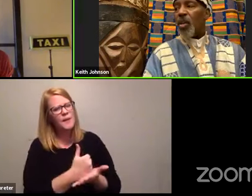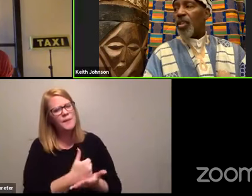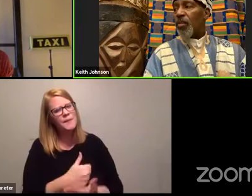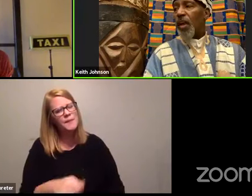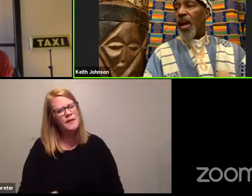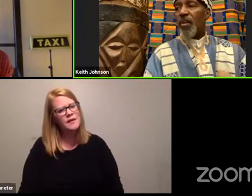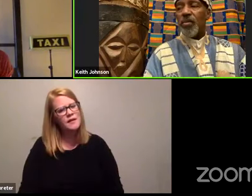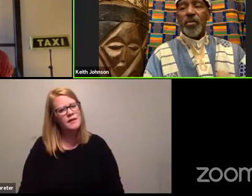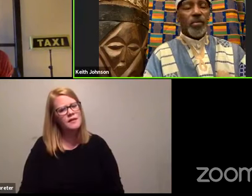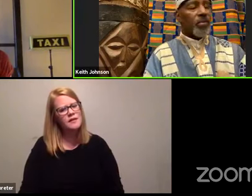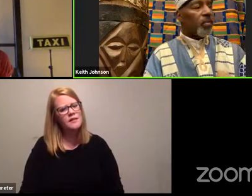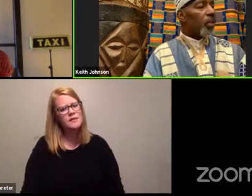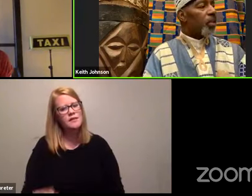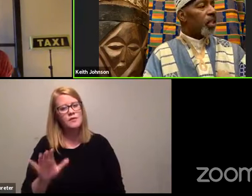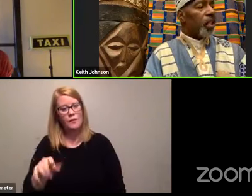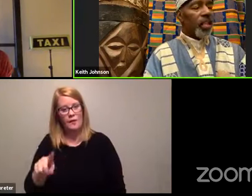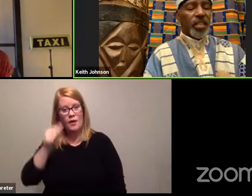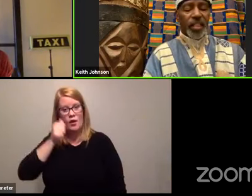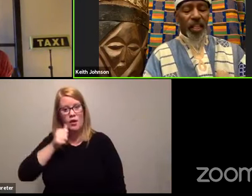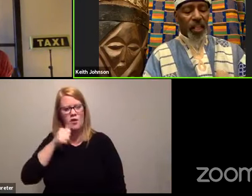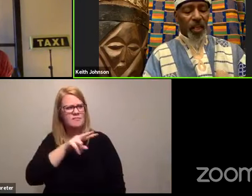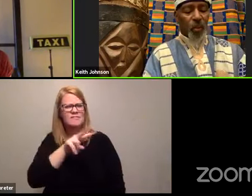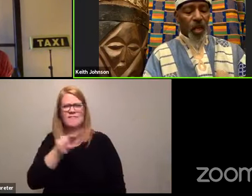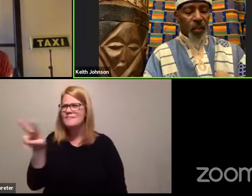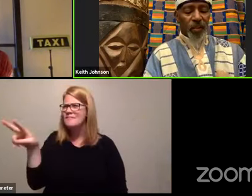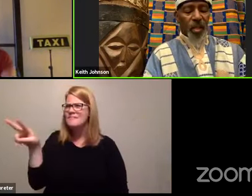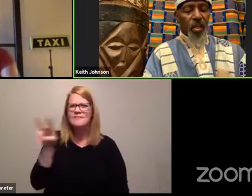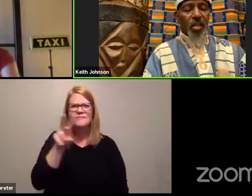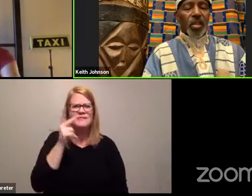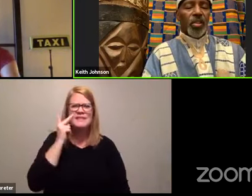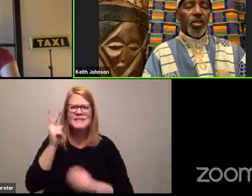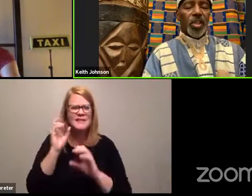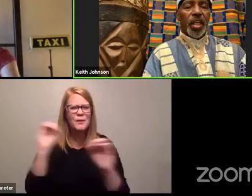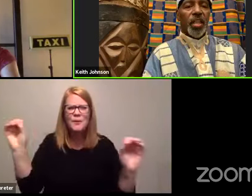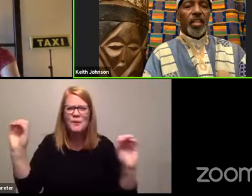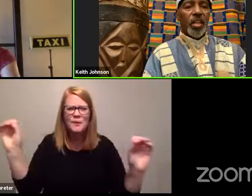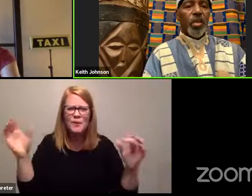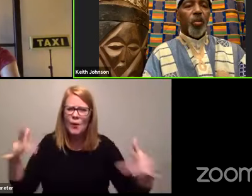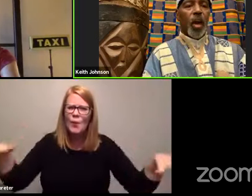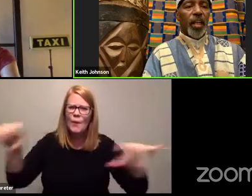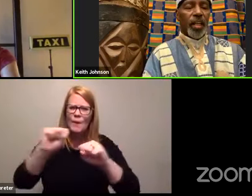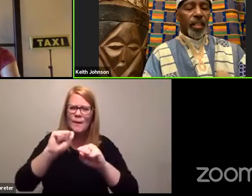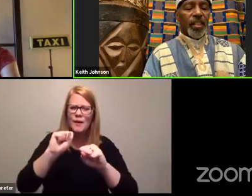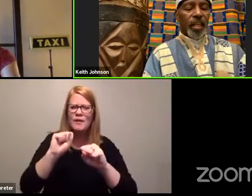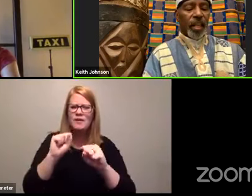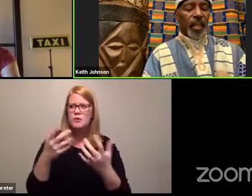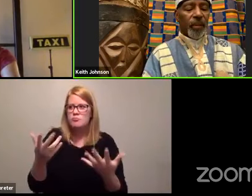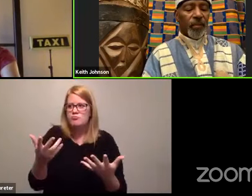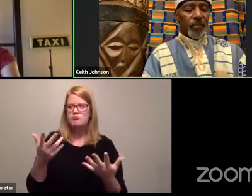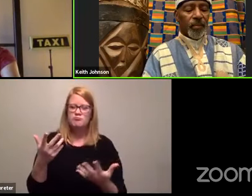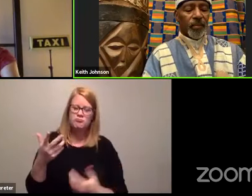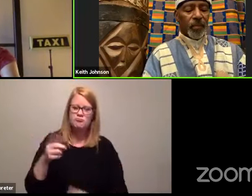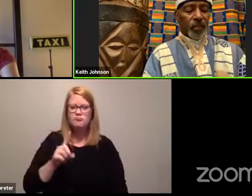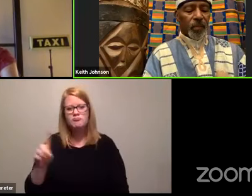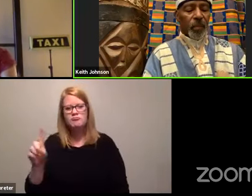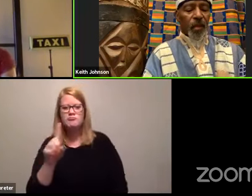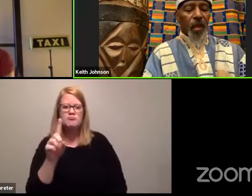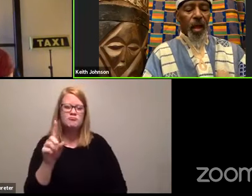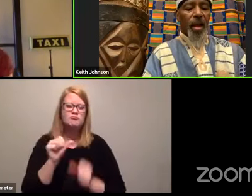Amma looks around. She didn't see anyone. So she continued walking and singing.